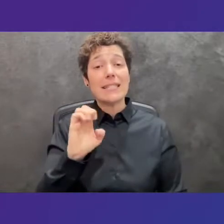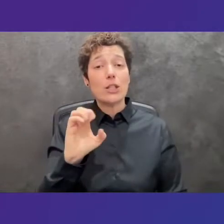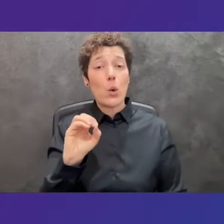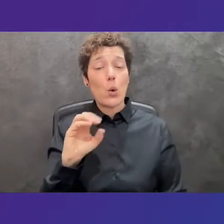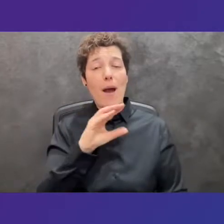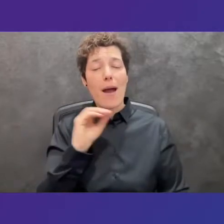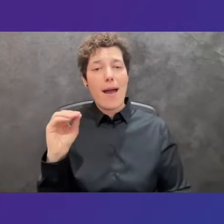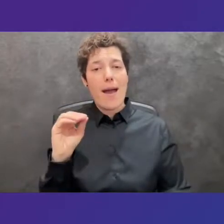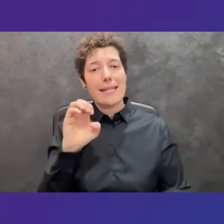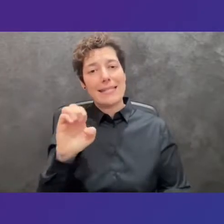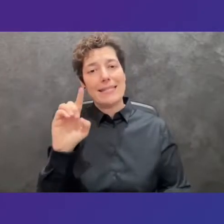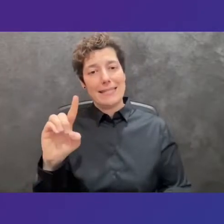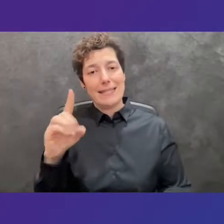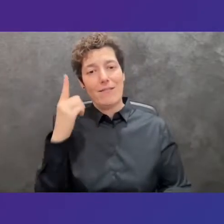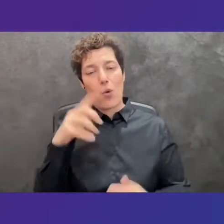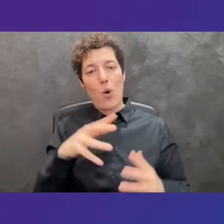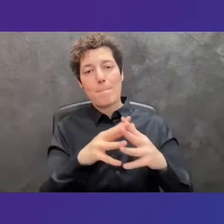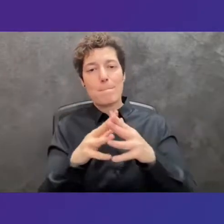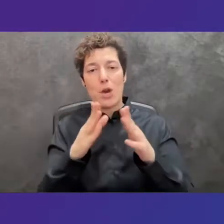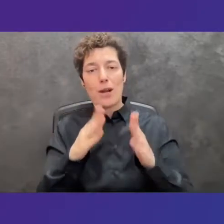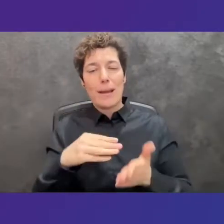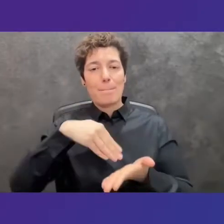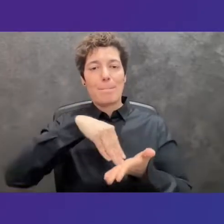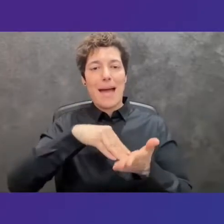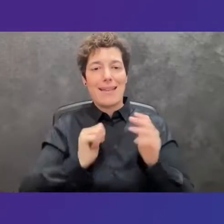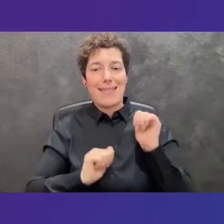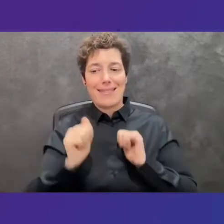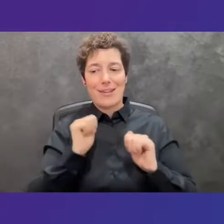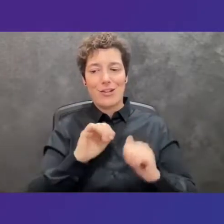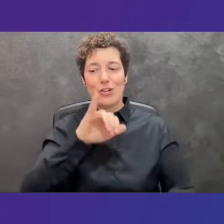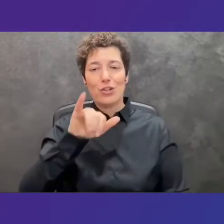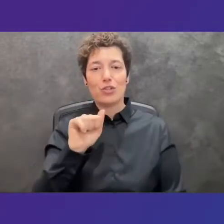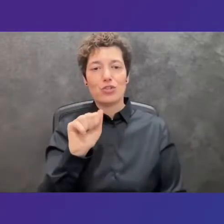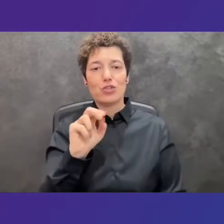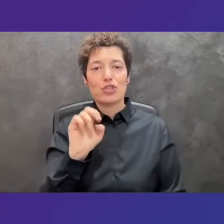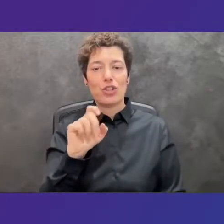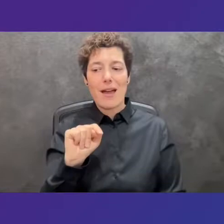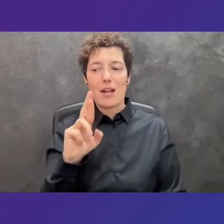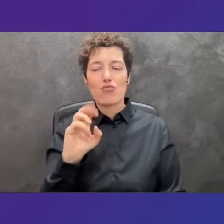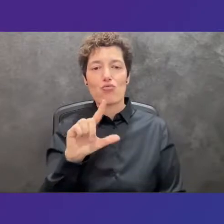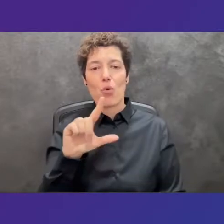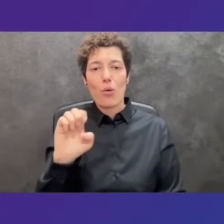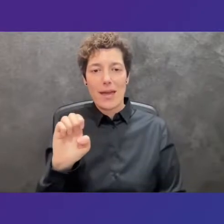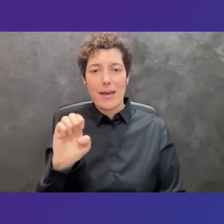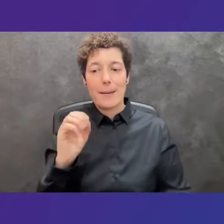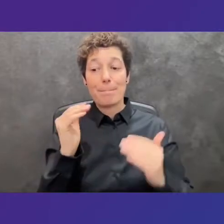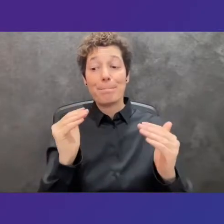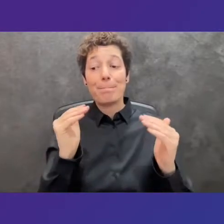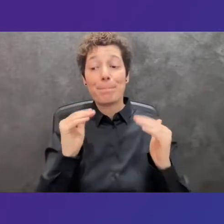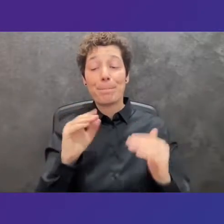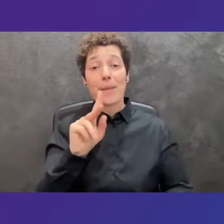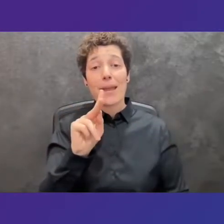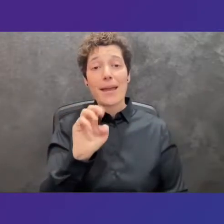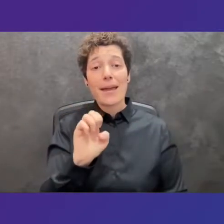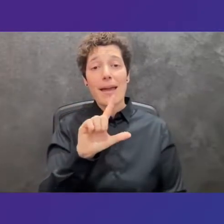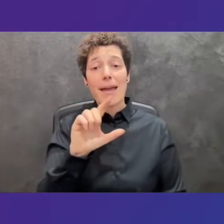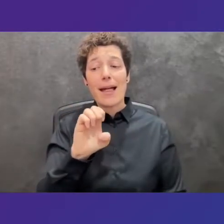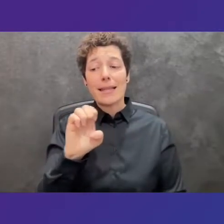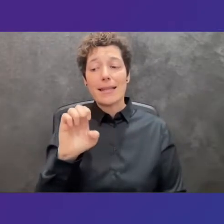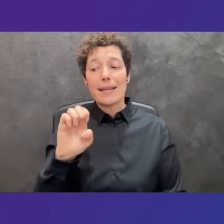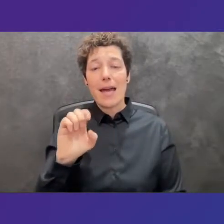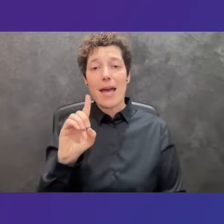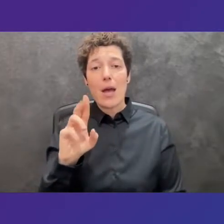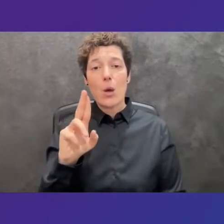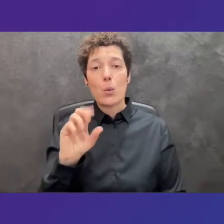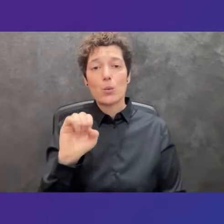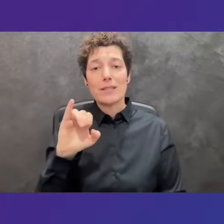Theater, Janet Rollé, Executive Director of Dance USA, Kellee Edusei,